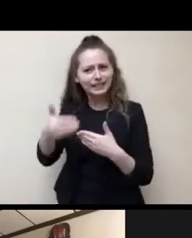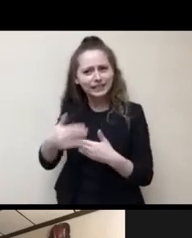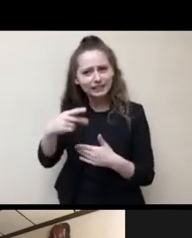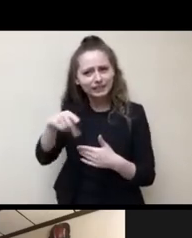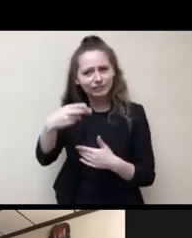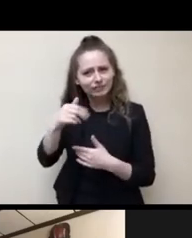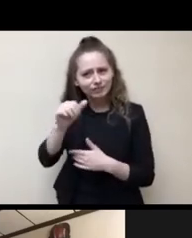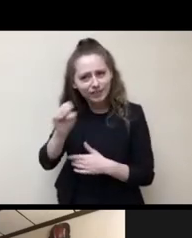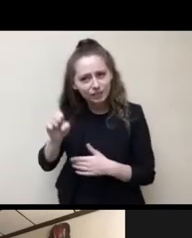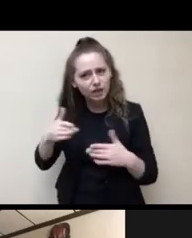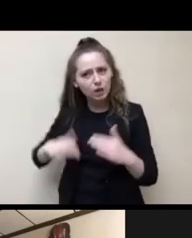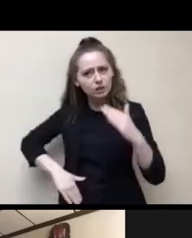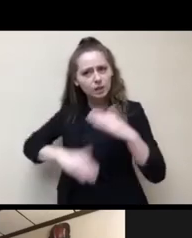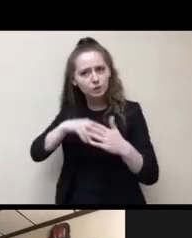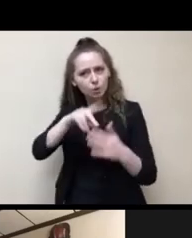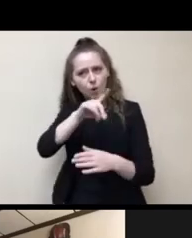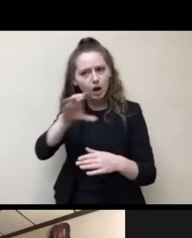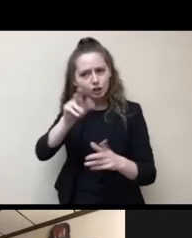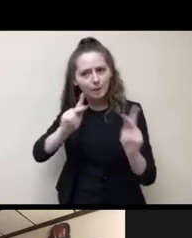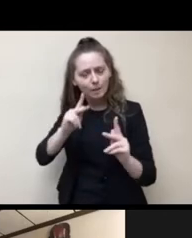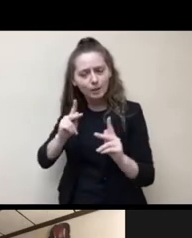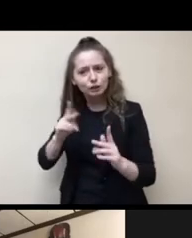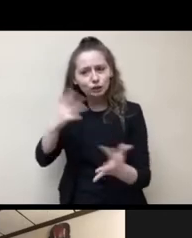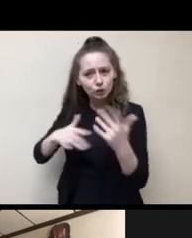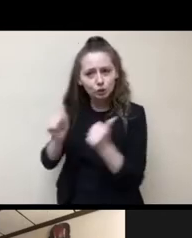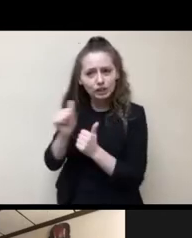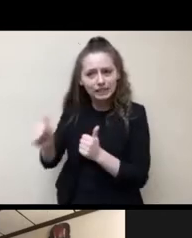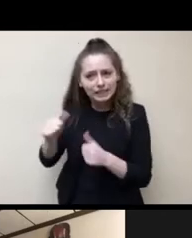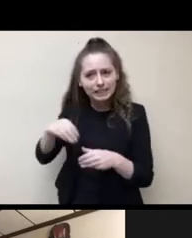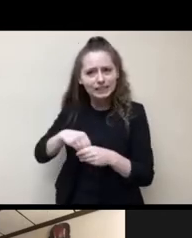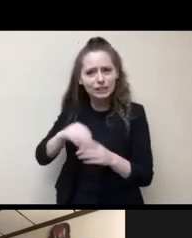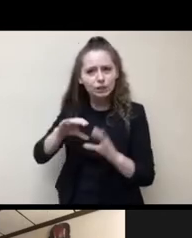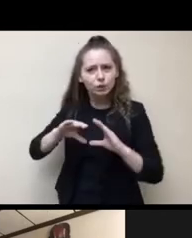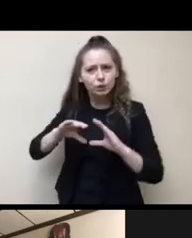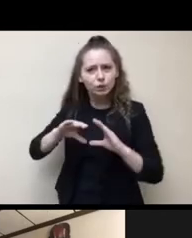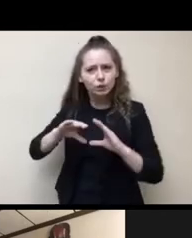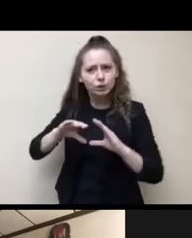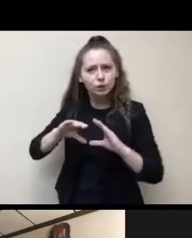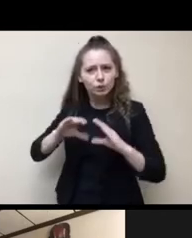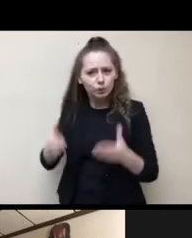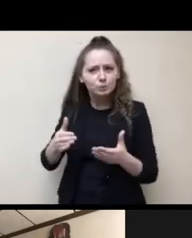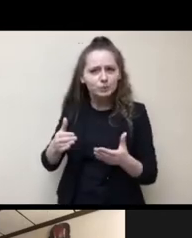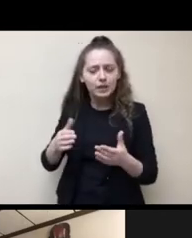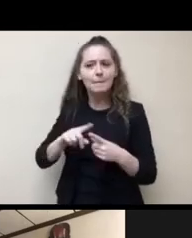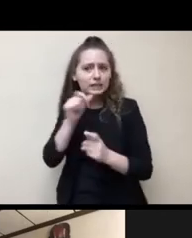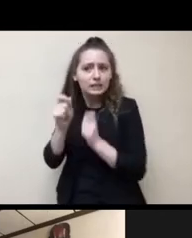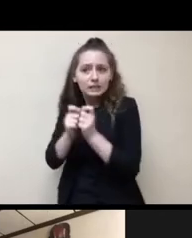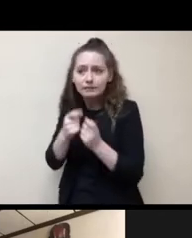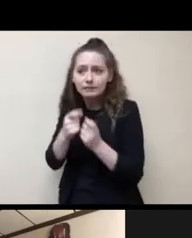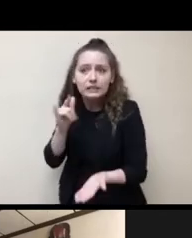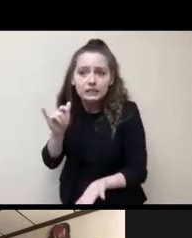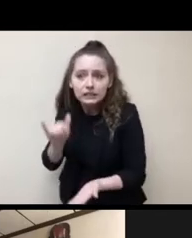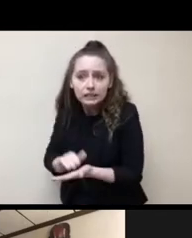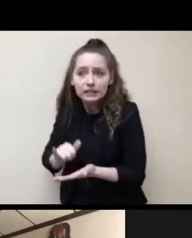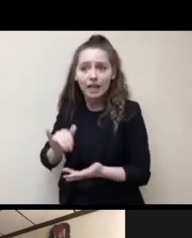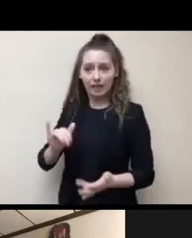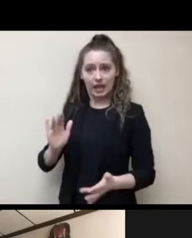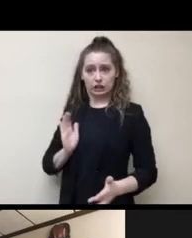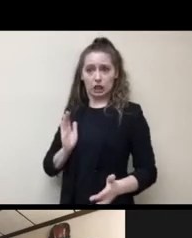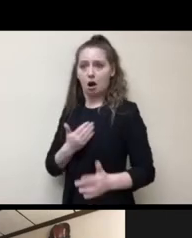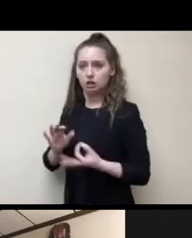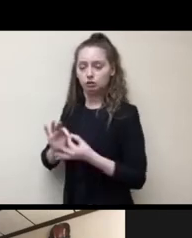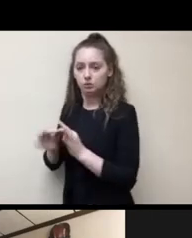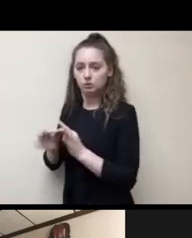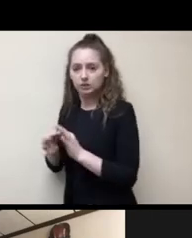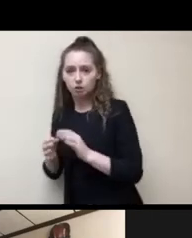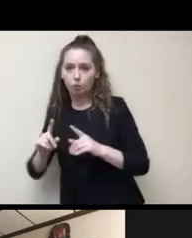up to 100 people to social distance in groups, but it doesn't specifically say that. That's been our interpretation. The only thing for tennis